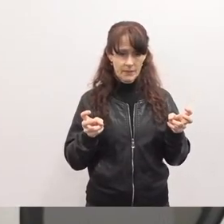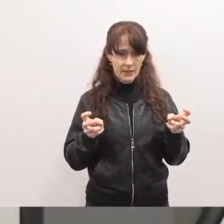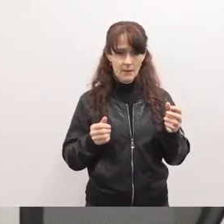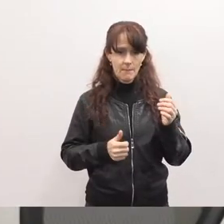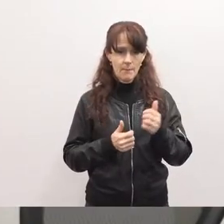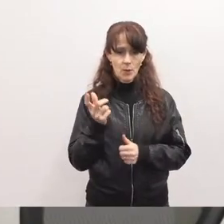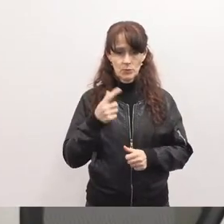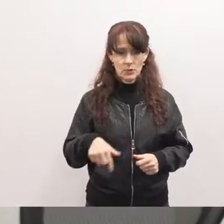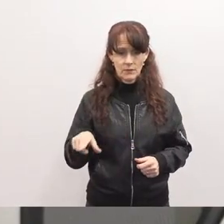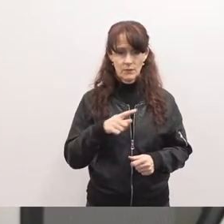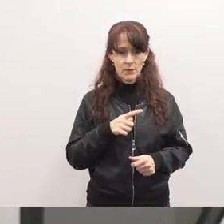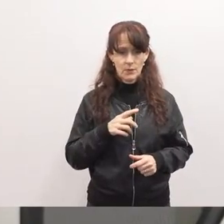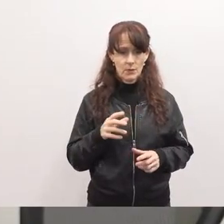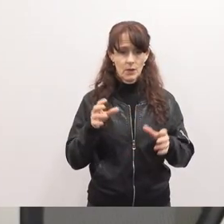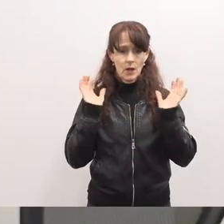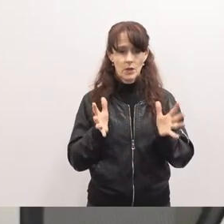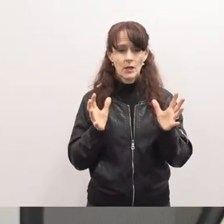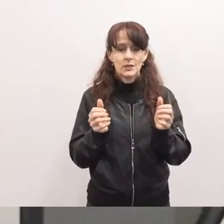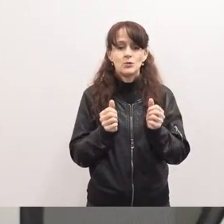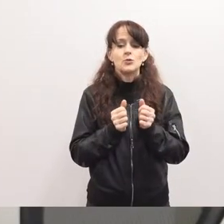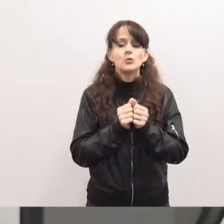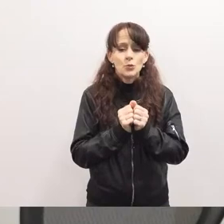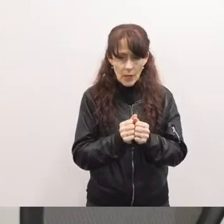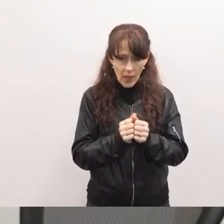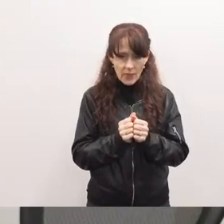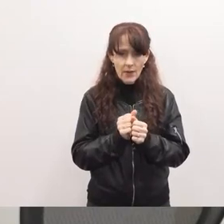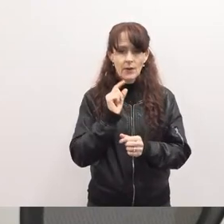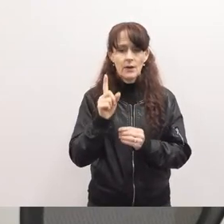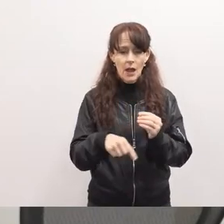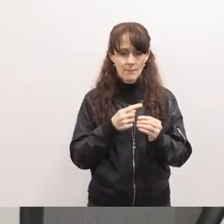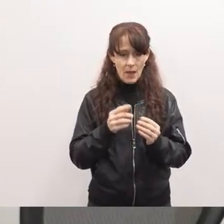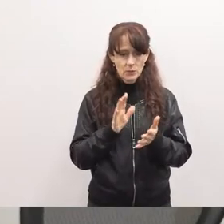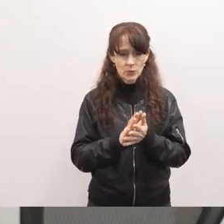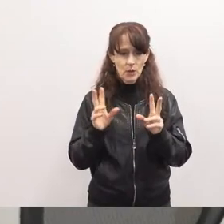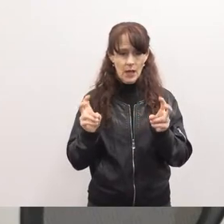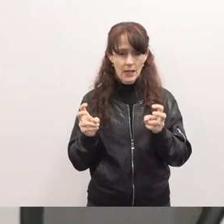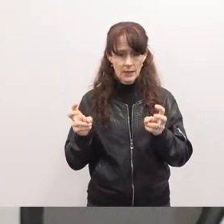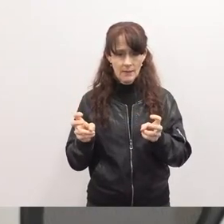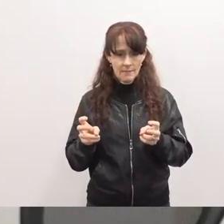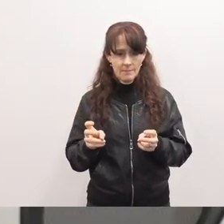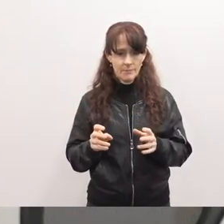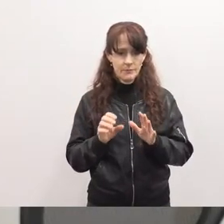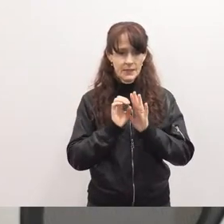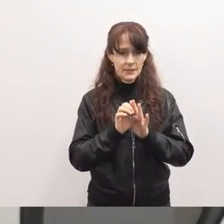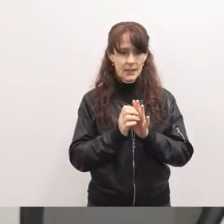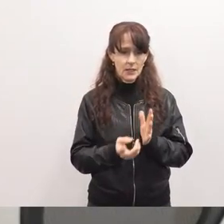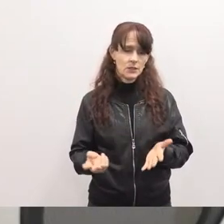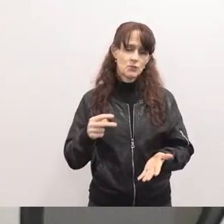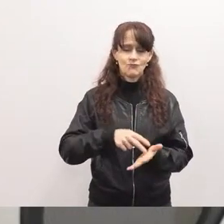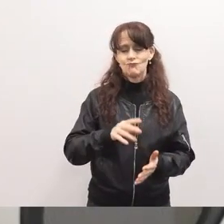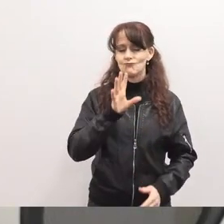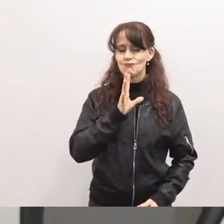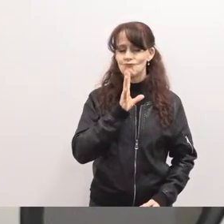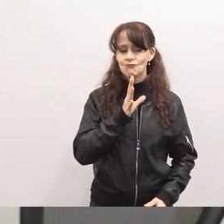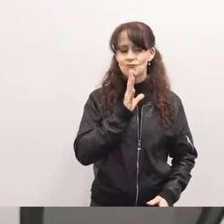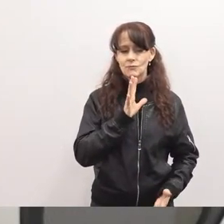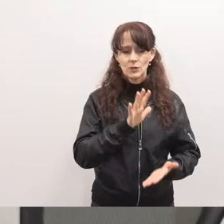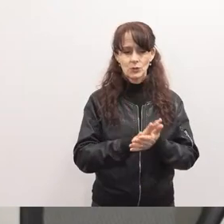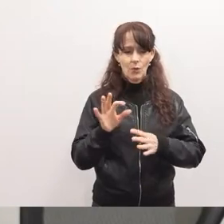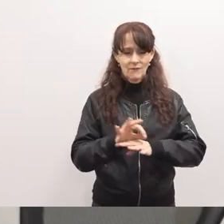you conversing together about school item, mm-hmm. right? So if, let's say, you get up to speak at a